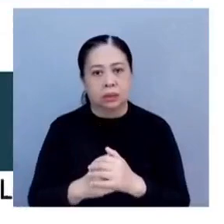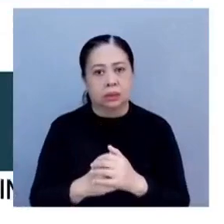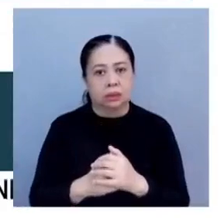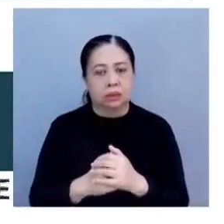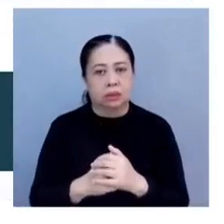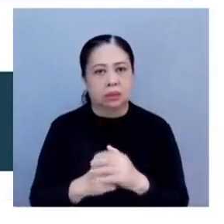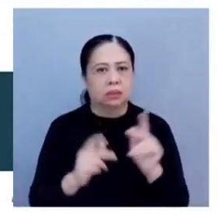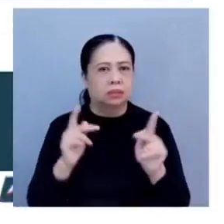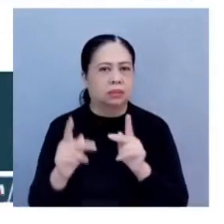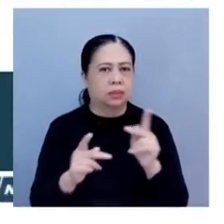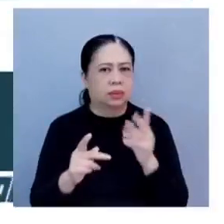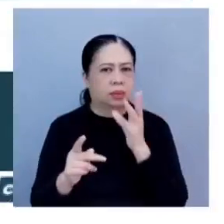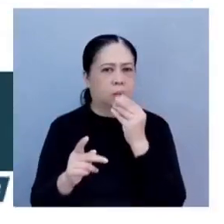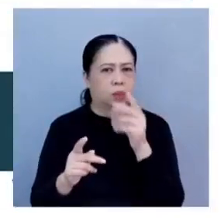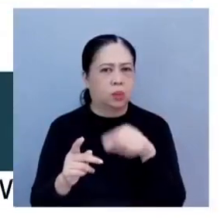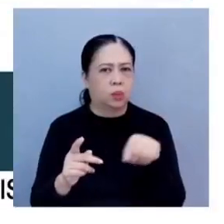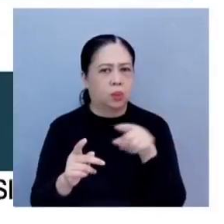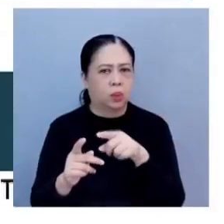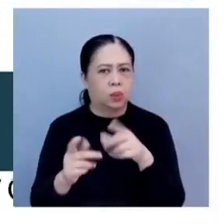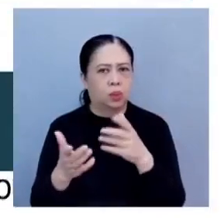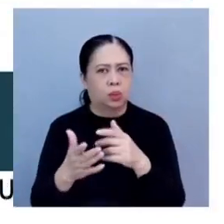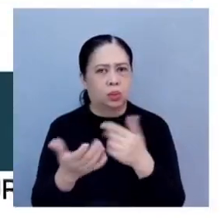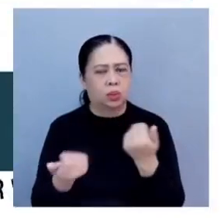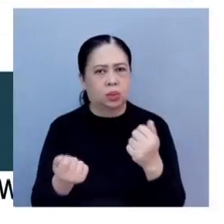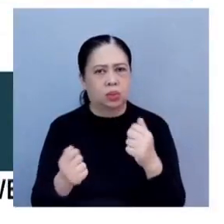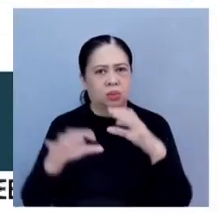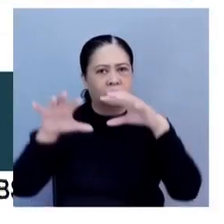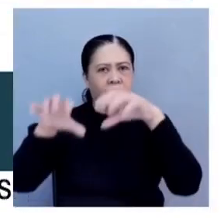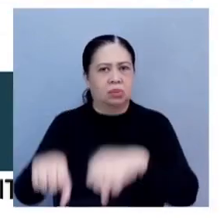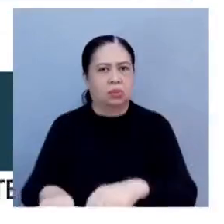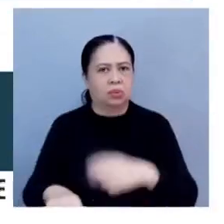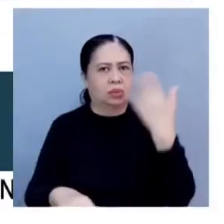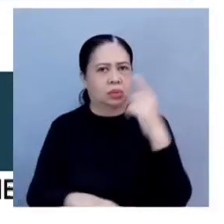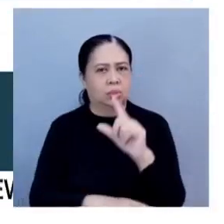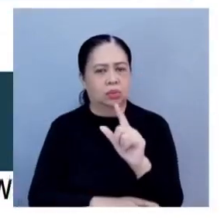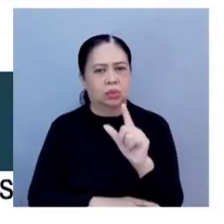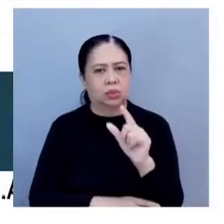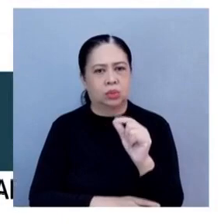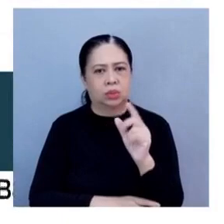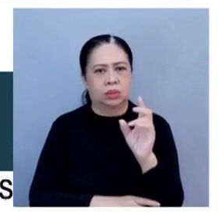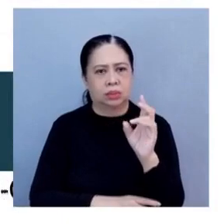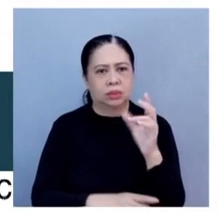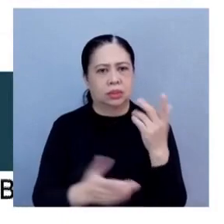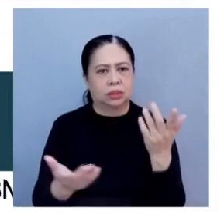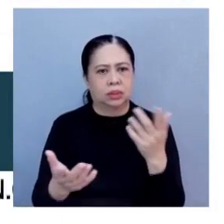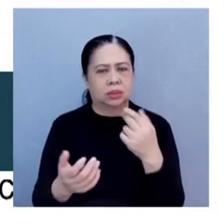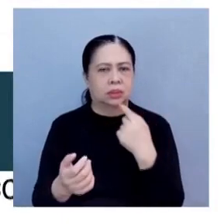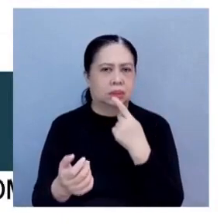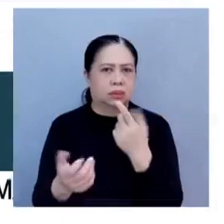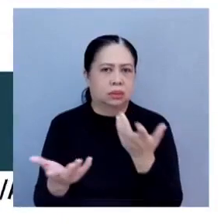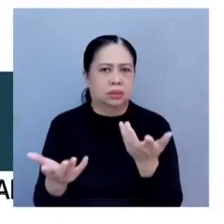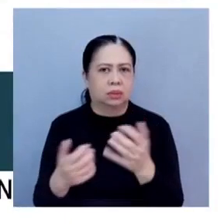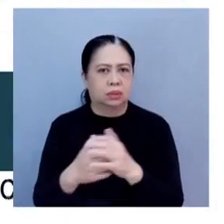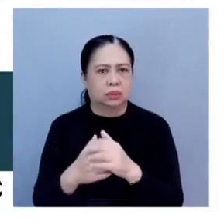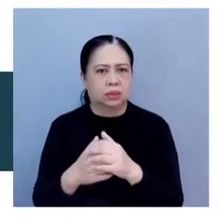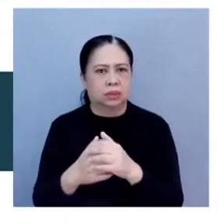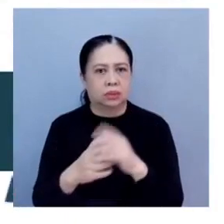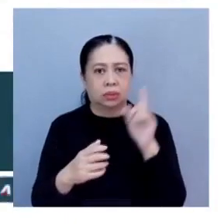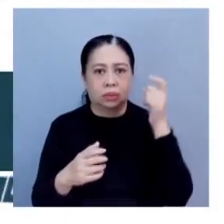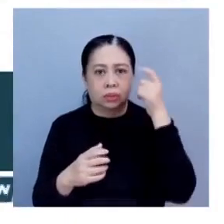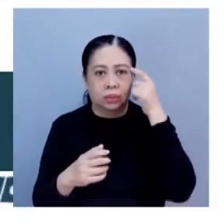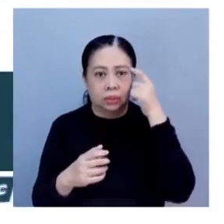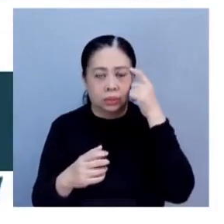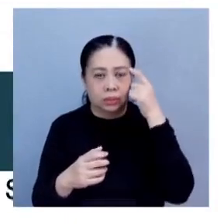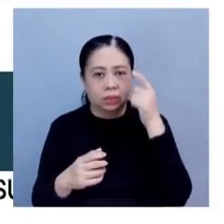the people who laid siege on Marawi in 27 will have reason to say, you look, government does